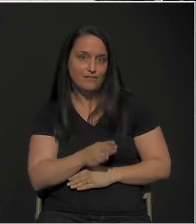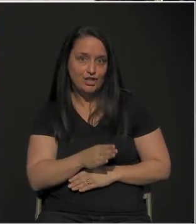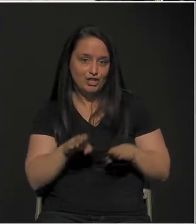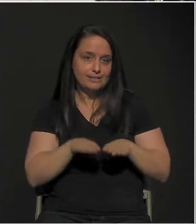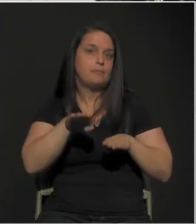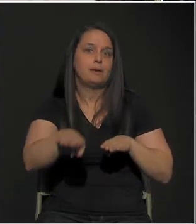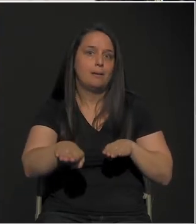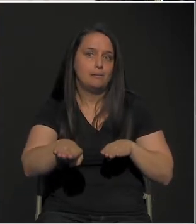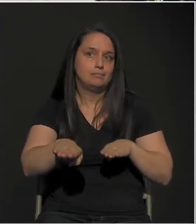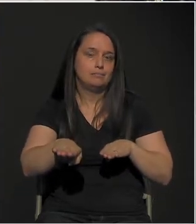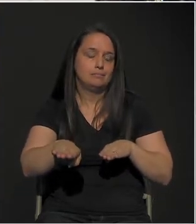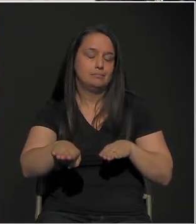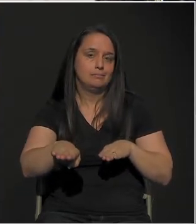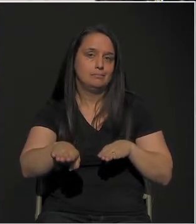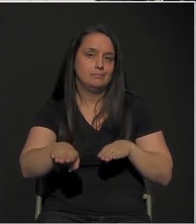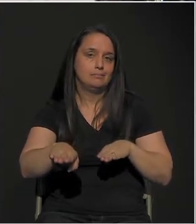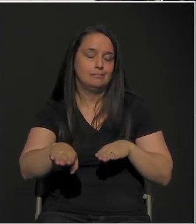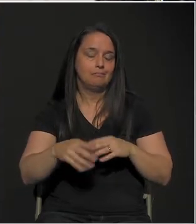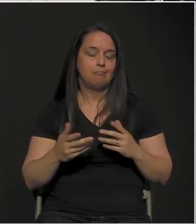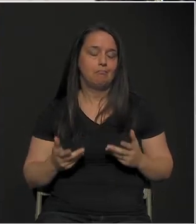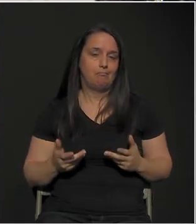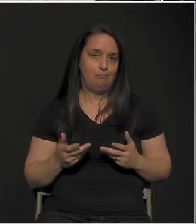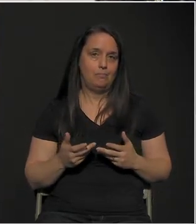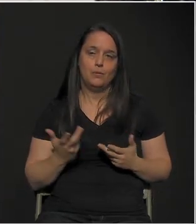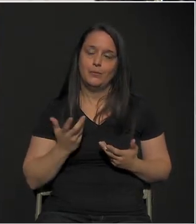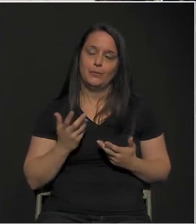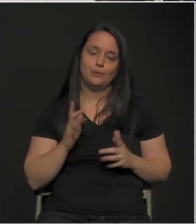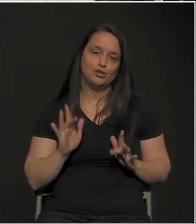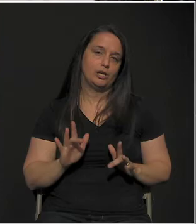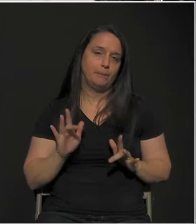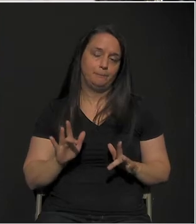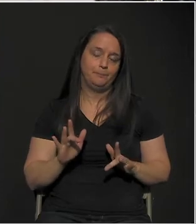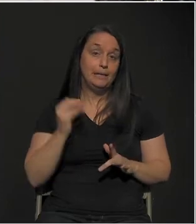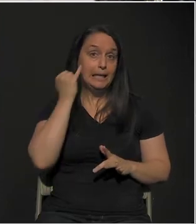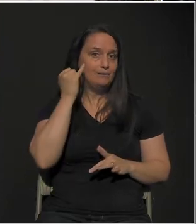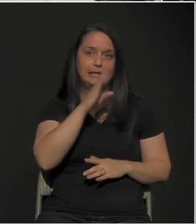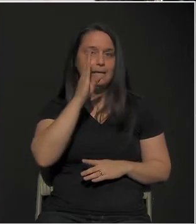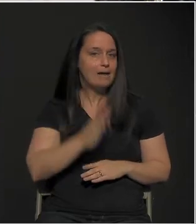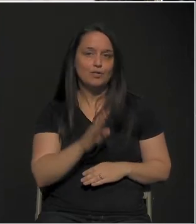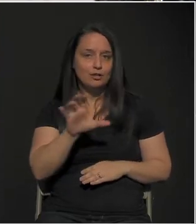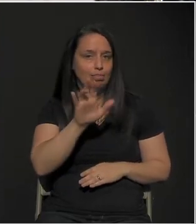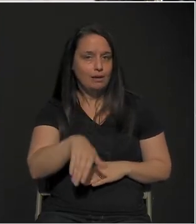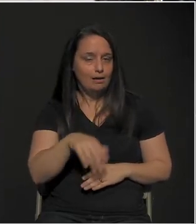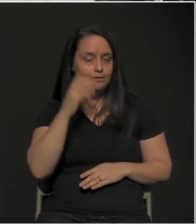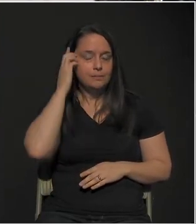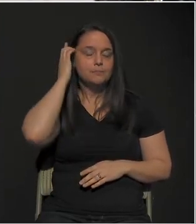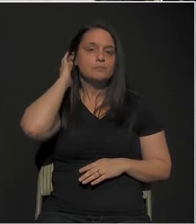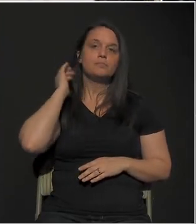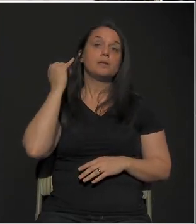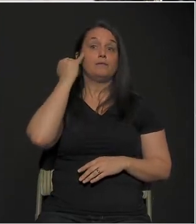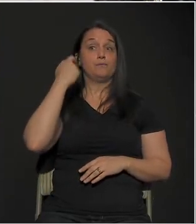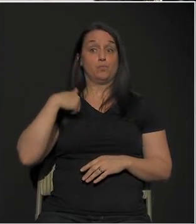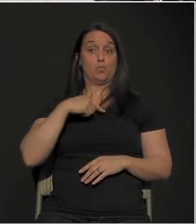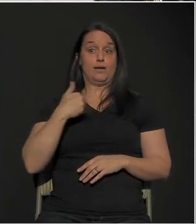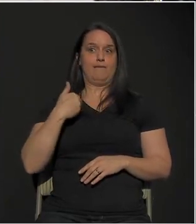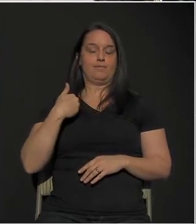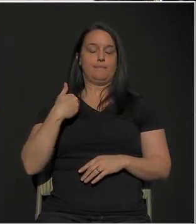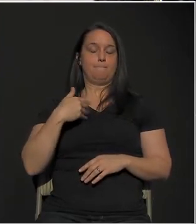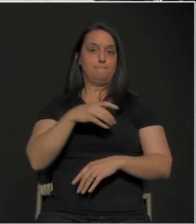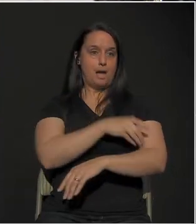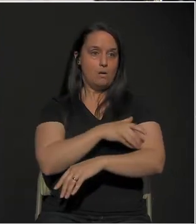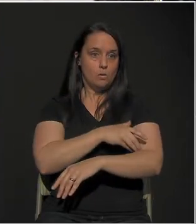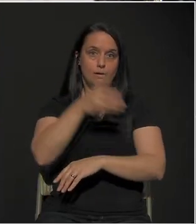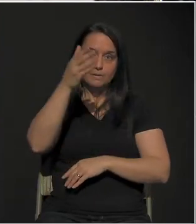to see if he had that power. What a shame. If we have the power of God in us, what a shame it would